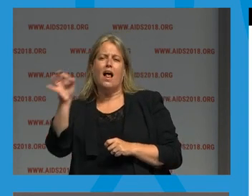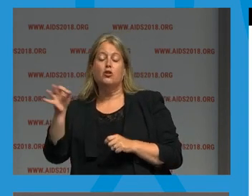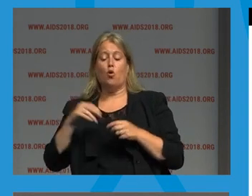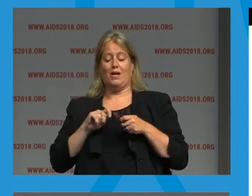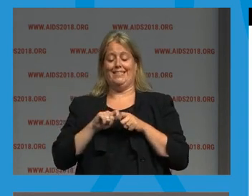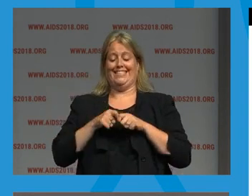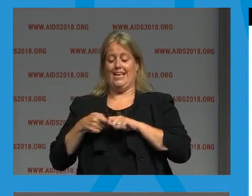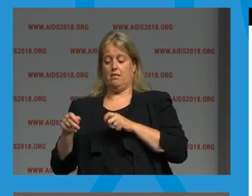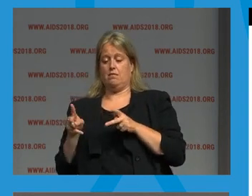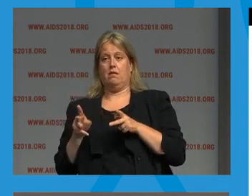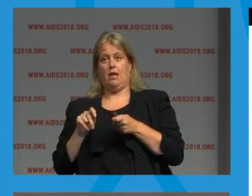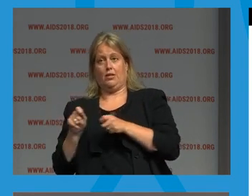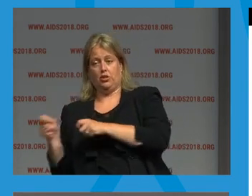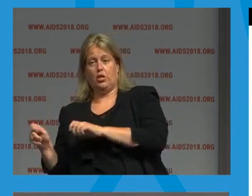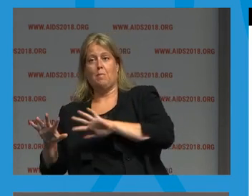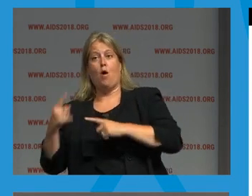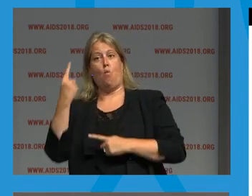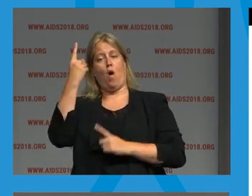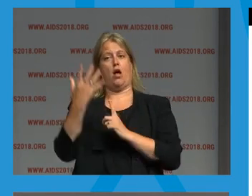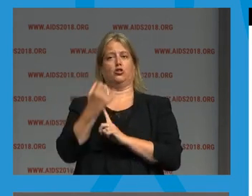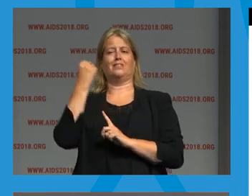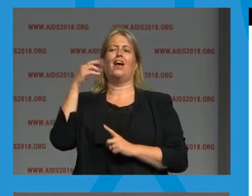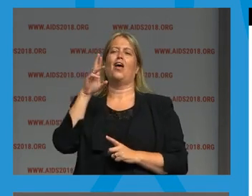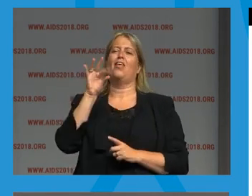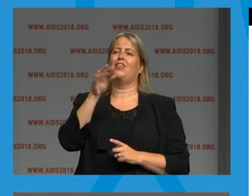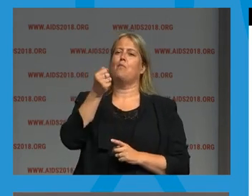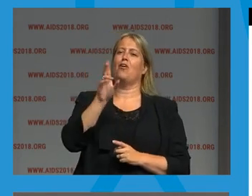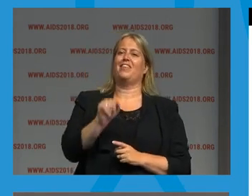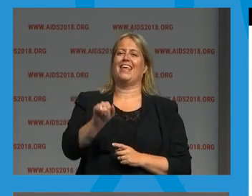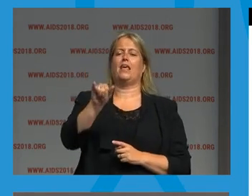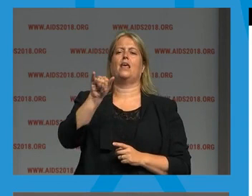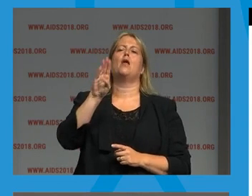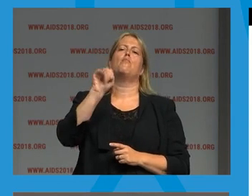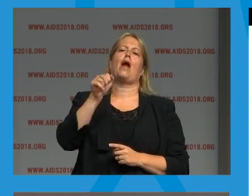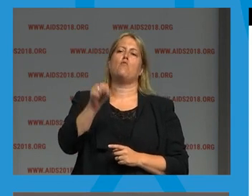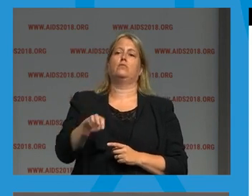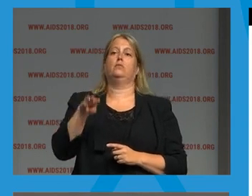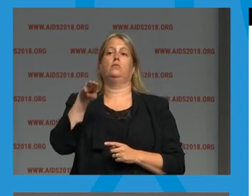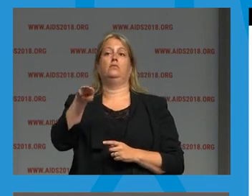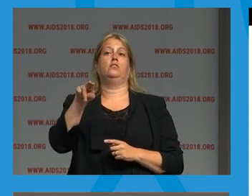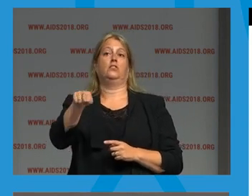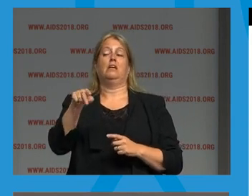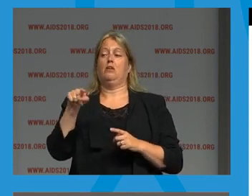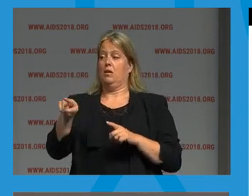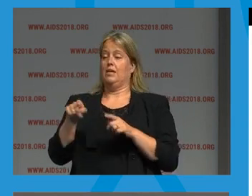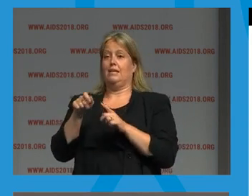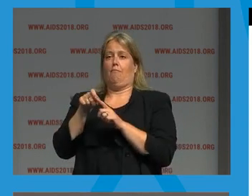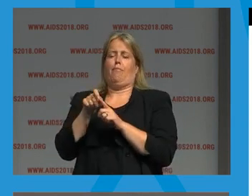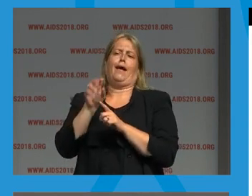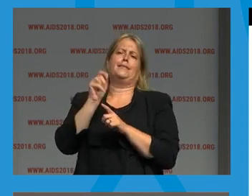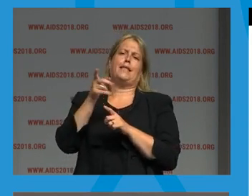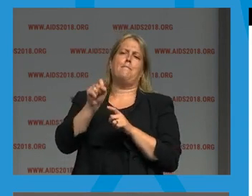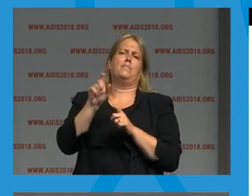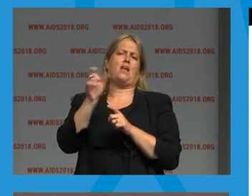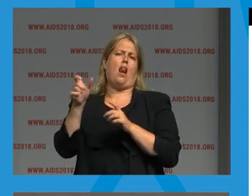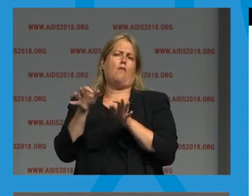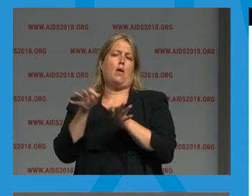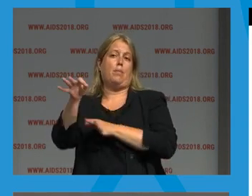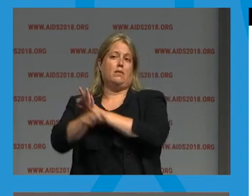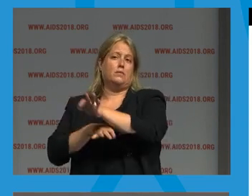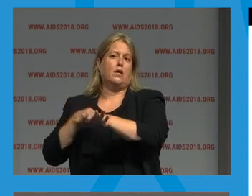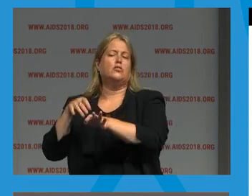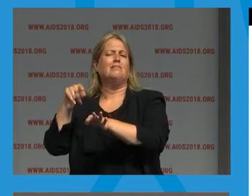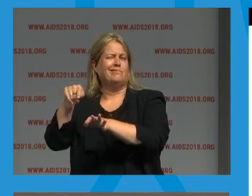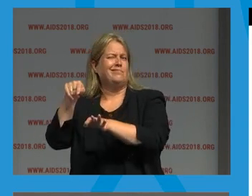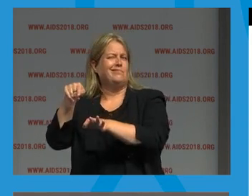one success that we've seen with Timothy Brown, namely the stem cell transplantation. I am not going to go over this during